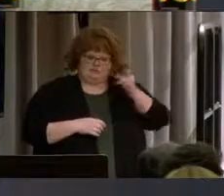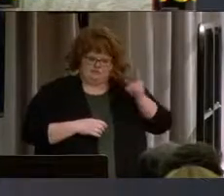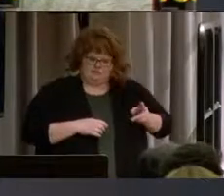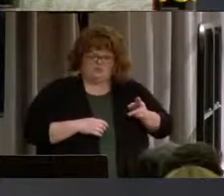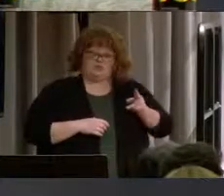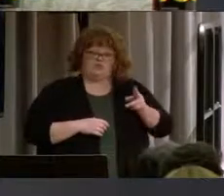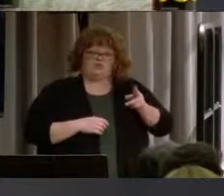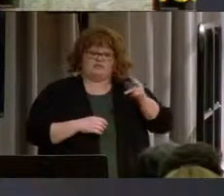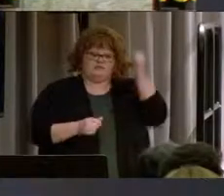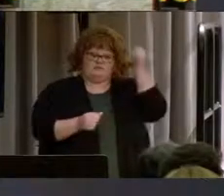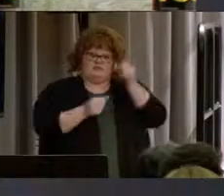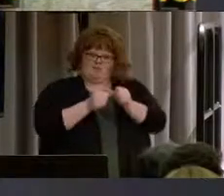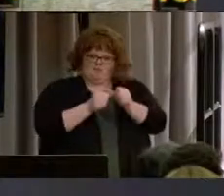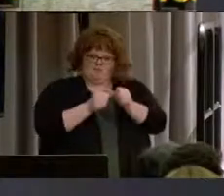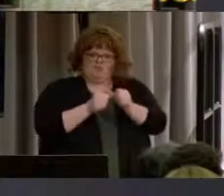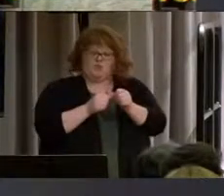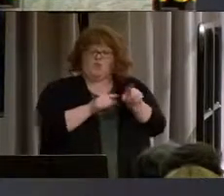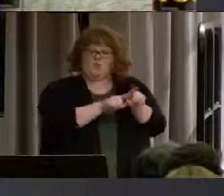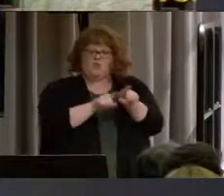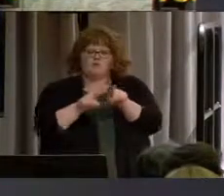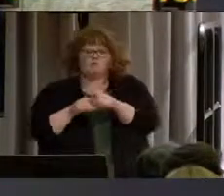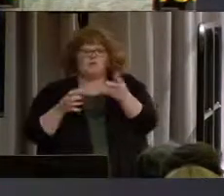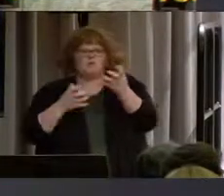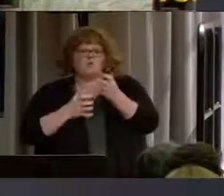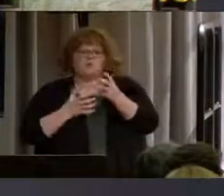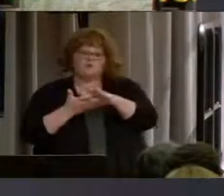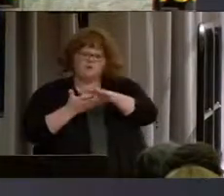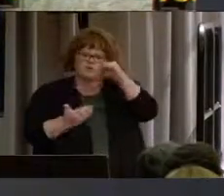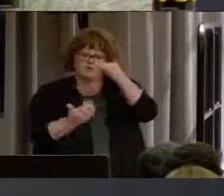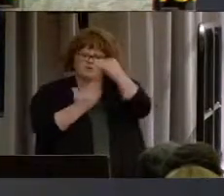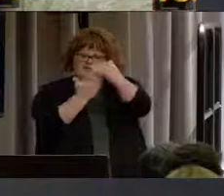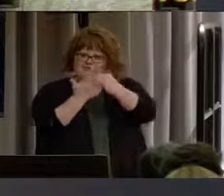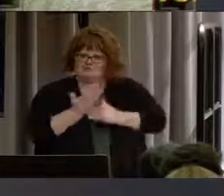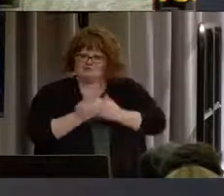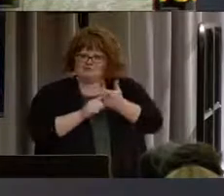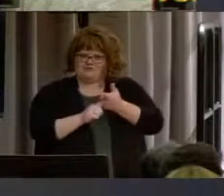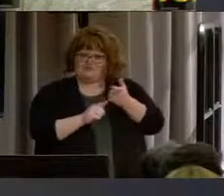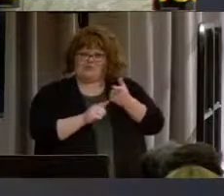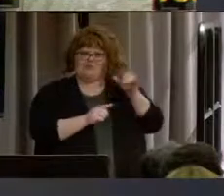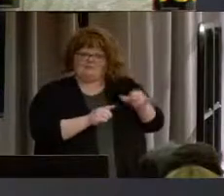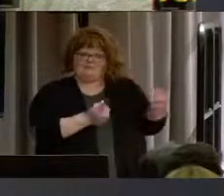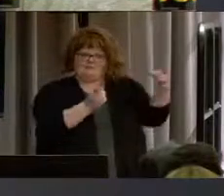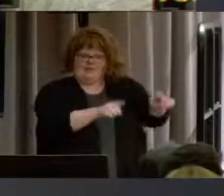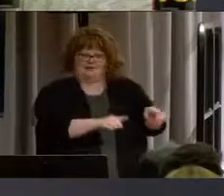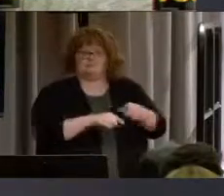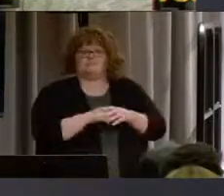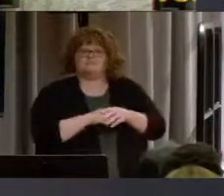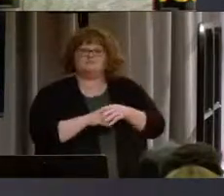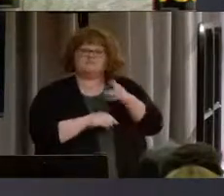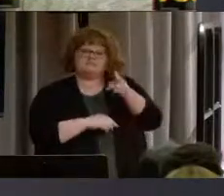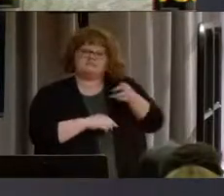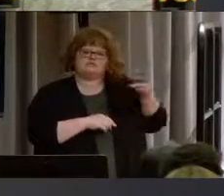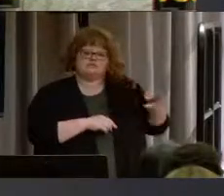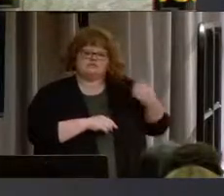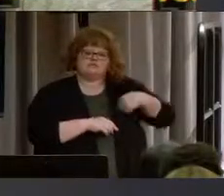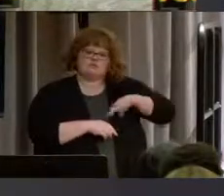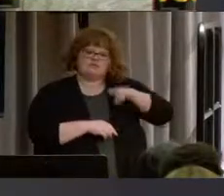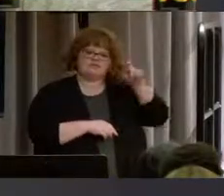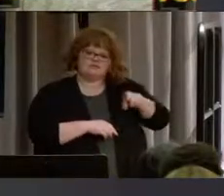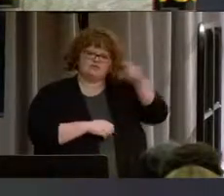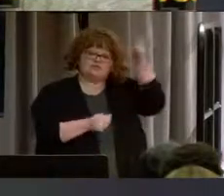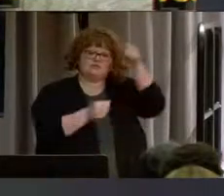recounting of May 4th, 1970, but what are the lessons that we have learned and what is the history that we should